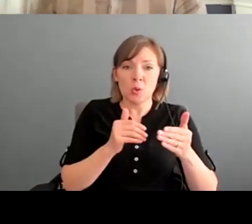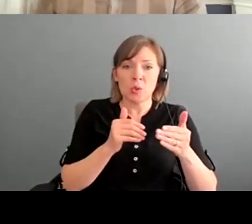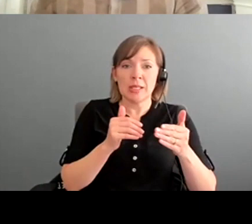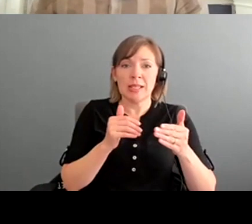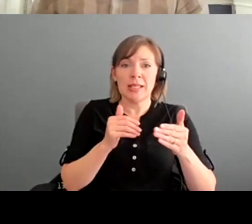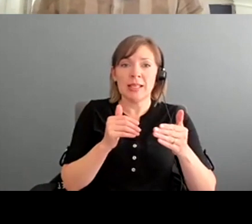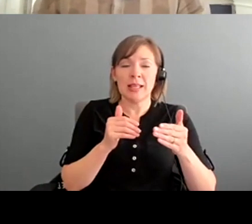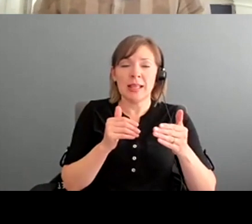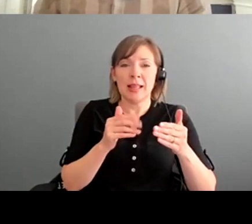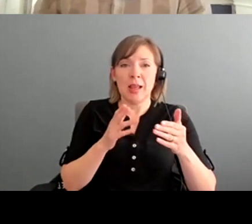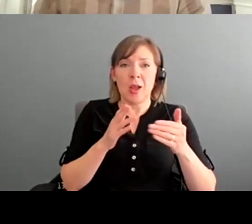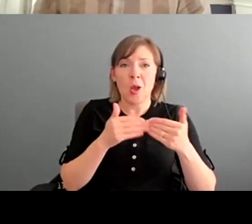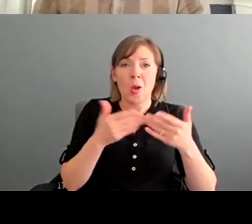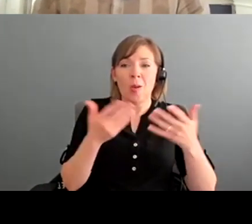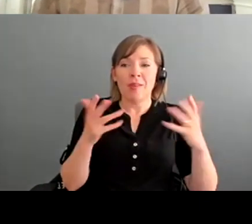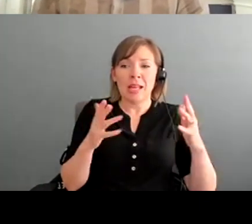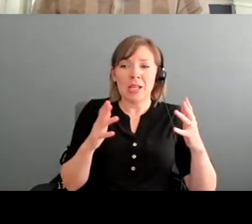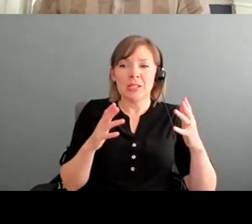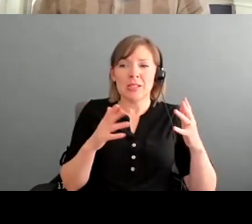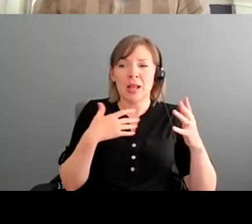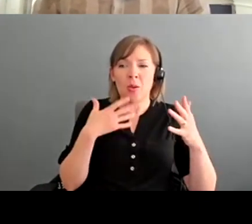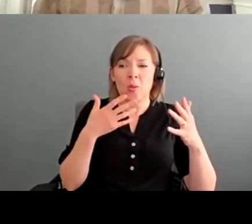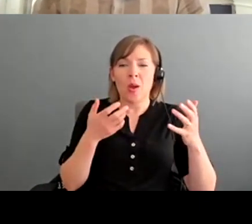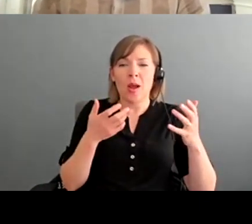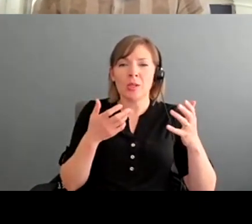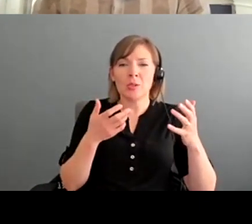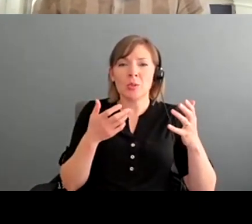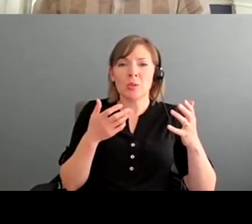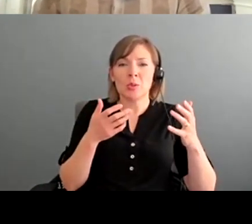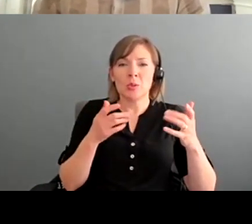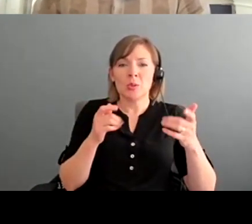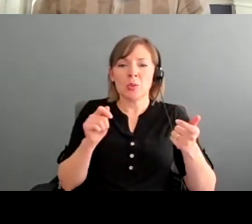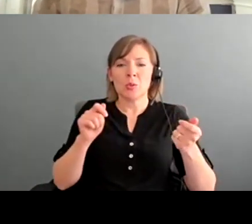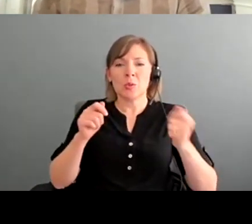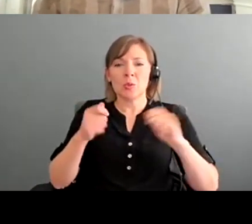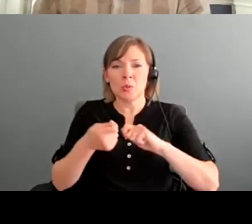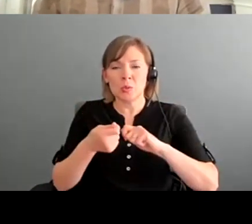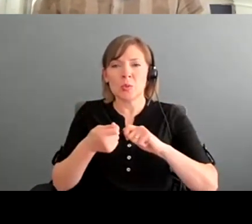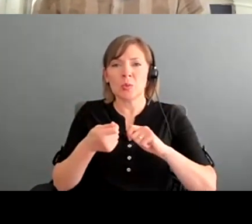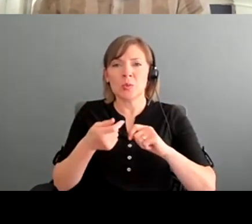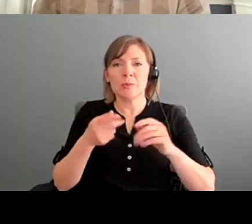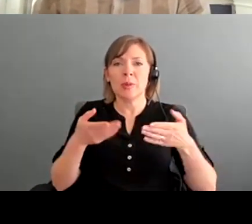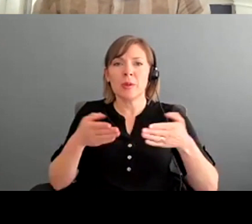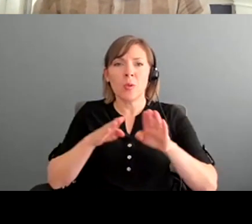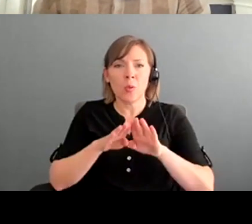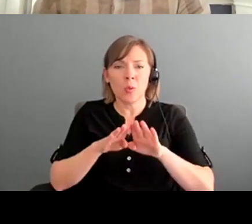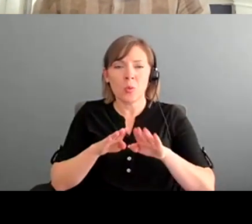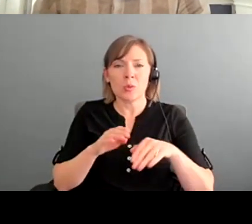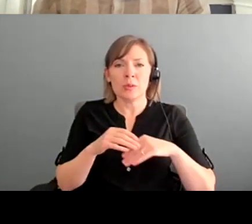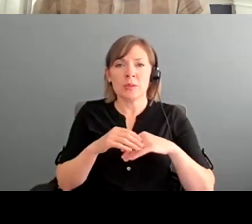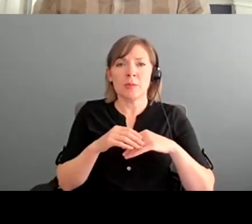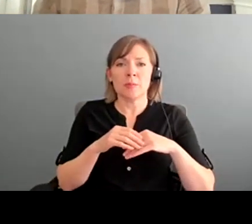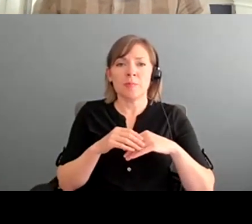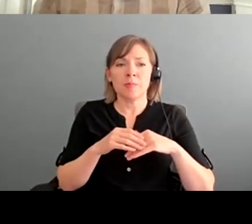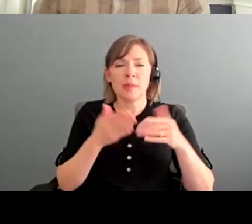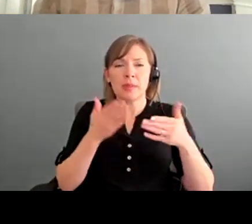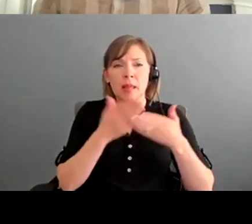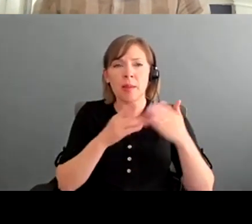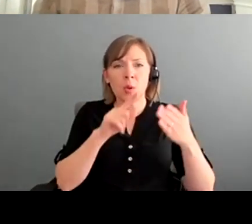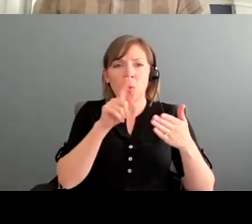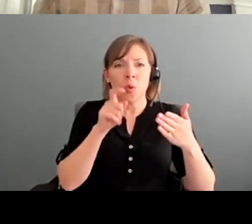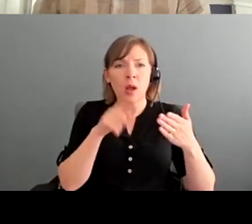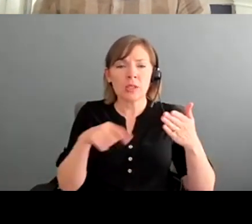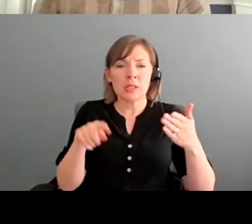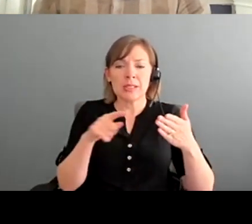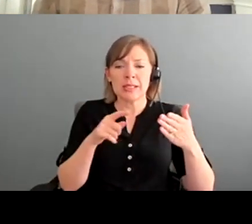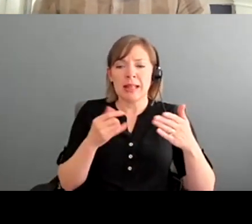a finish line right now, I wanted to kind of move towards wrapping up by raising questions similar to how we ended